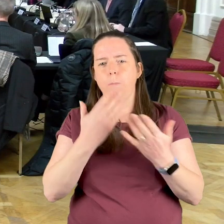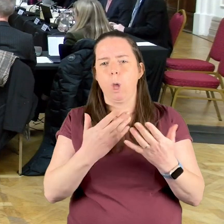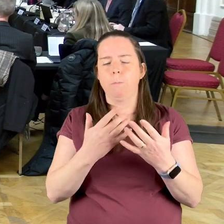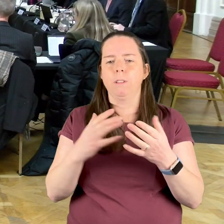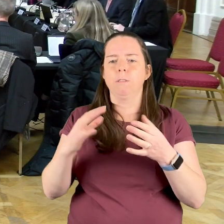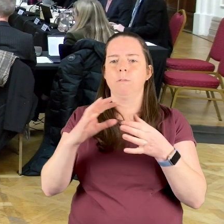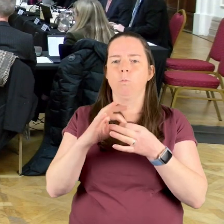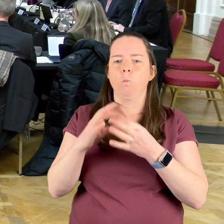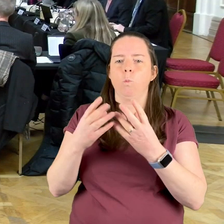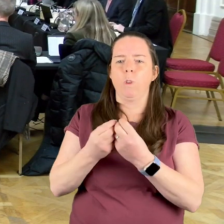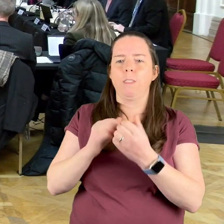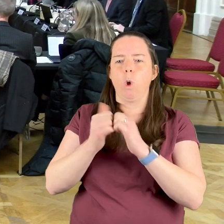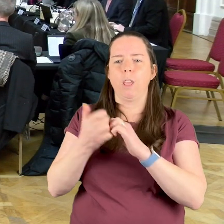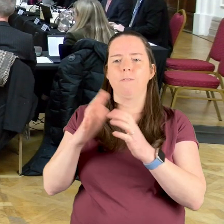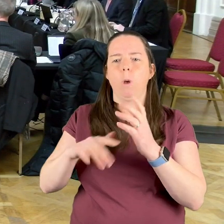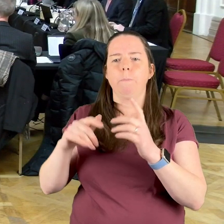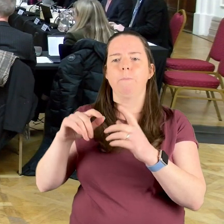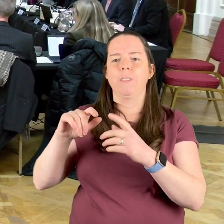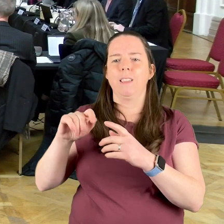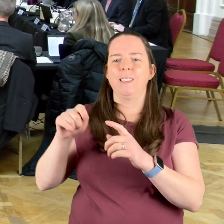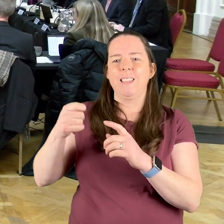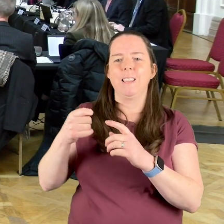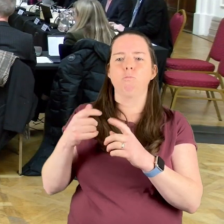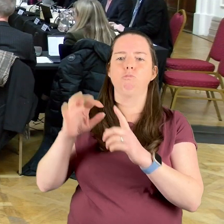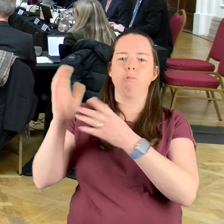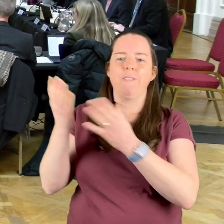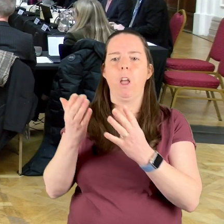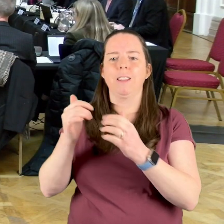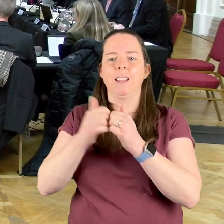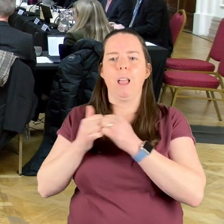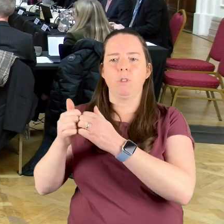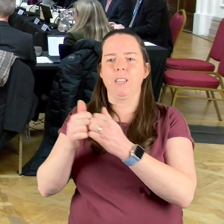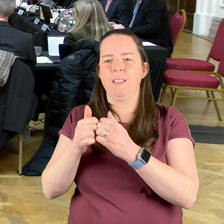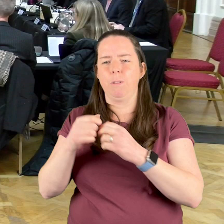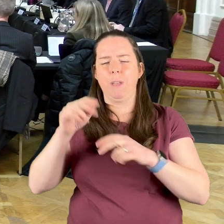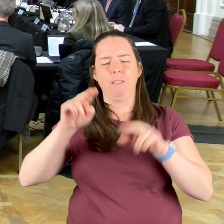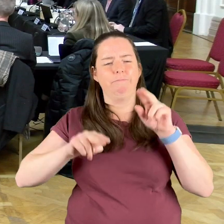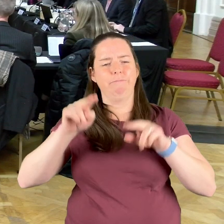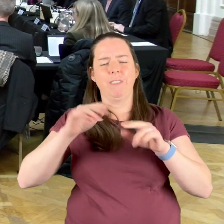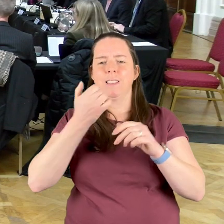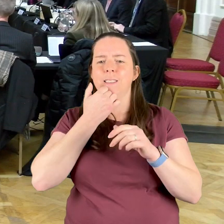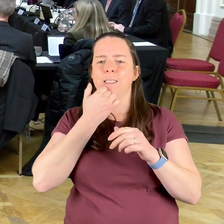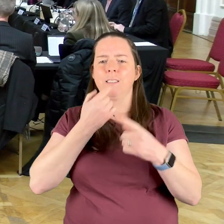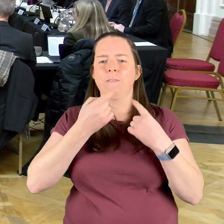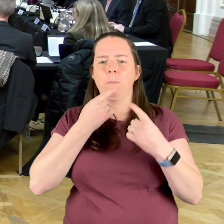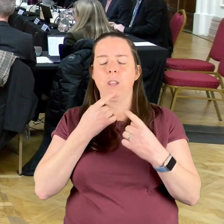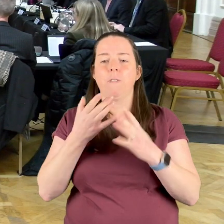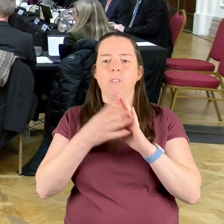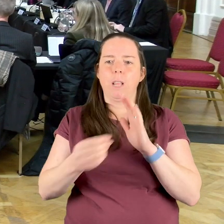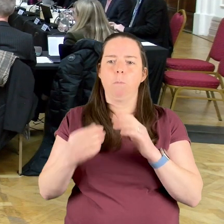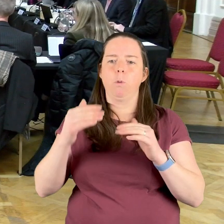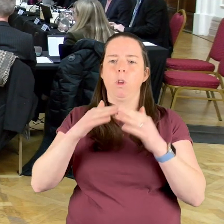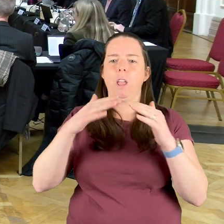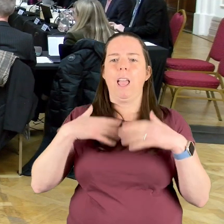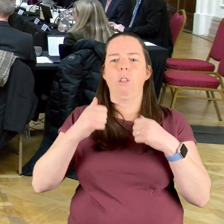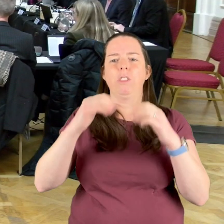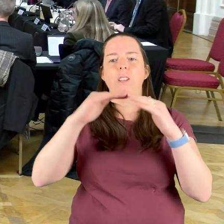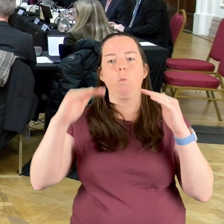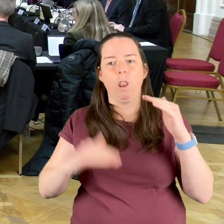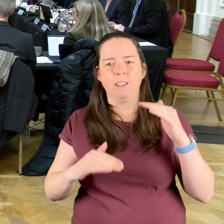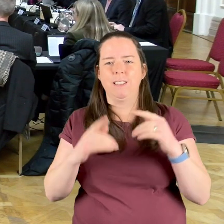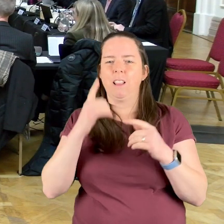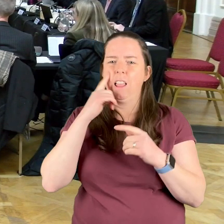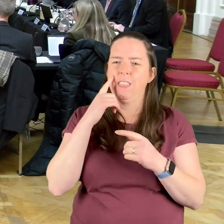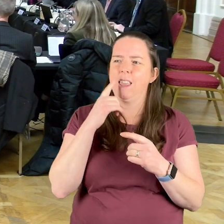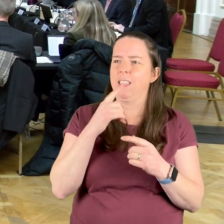at the moment together with colleagues from the Acute Provider Collaborative around waiting list data, for example, and health inequalities. So I think there is further